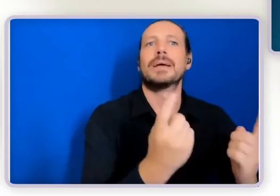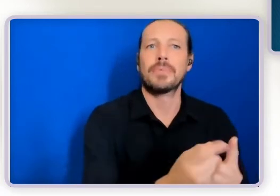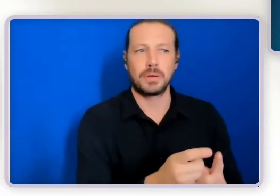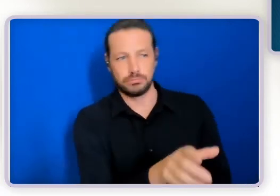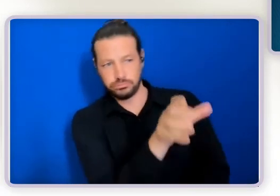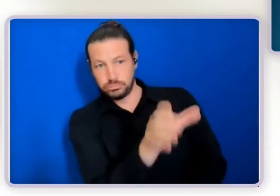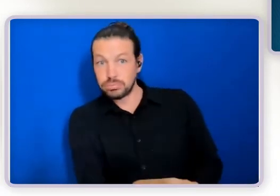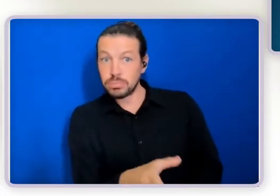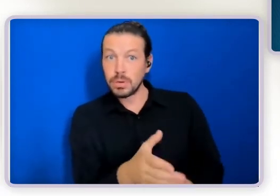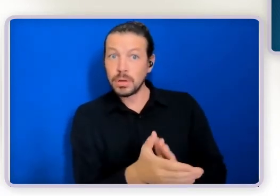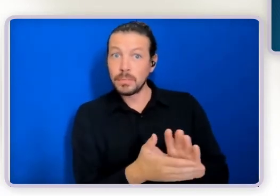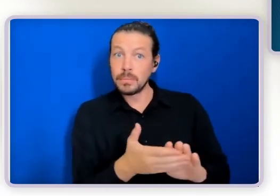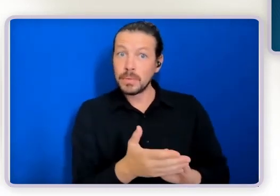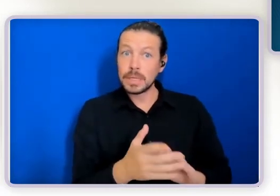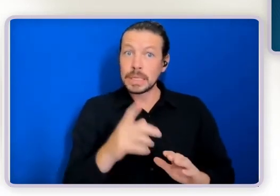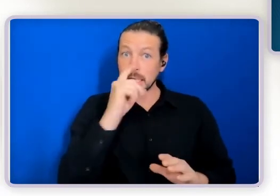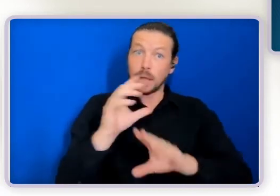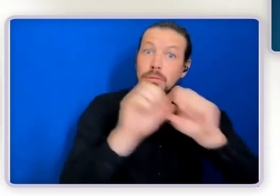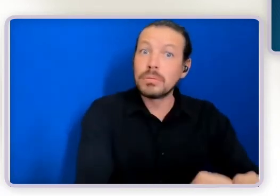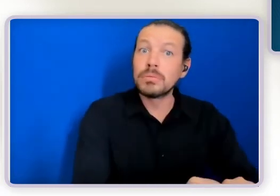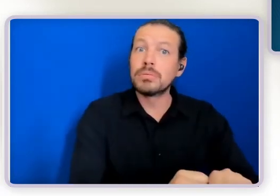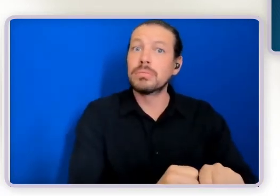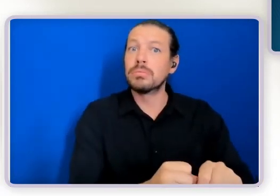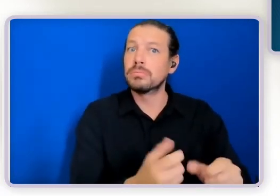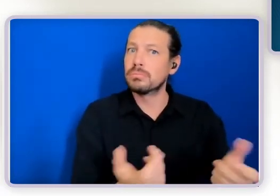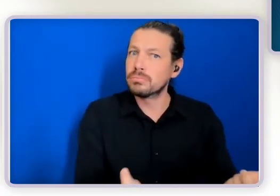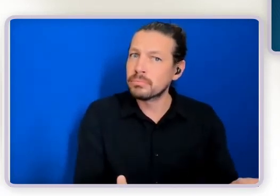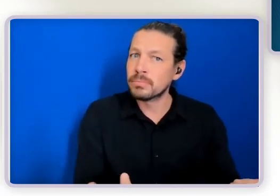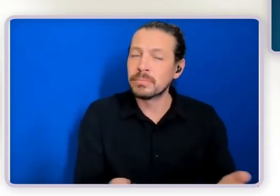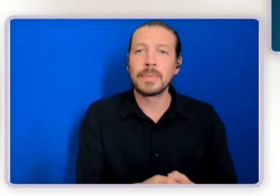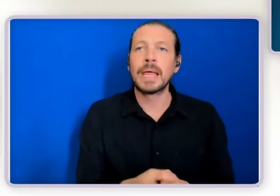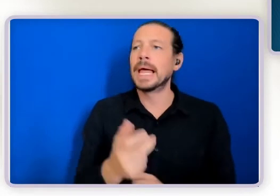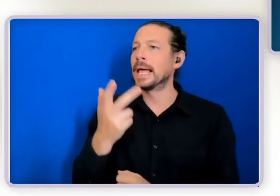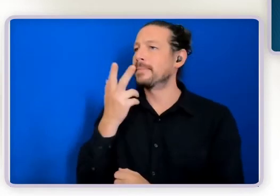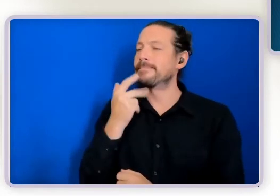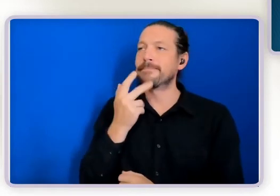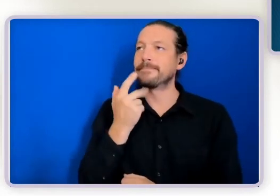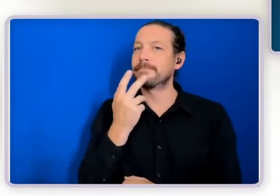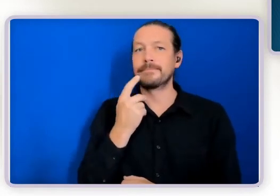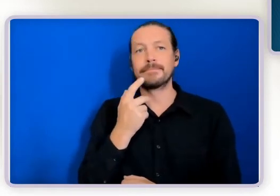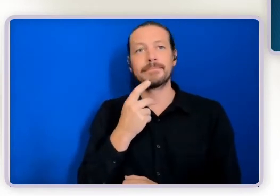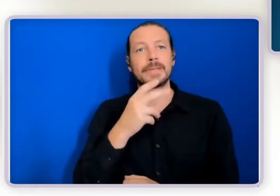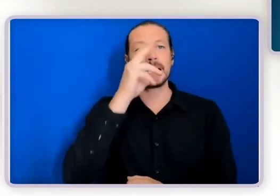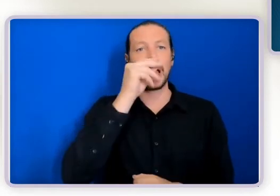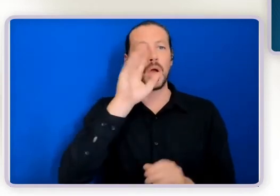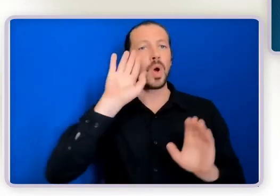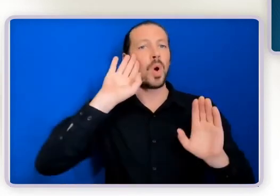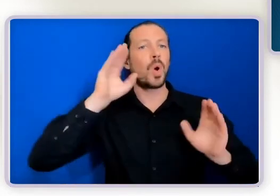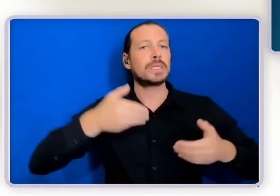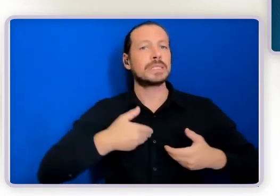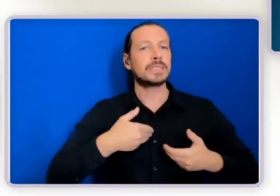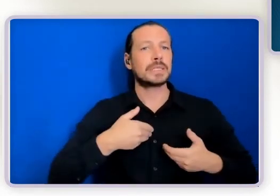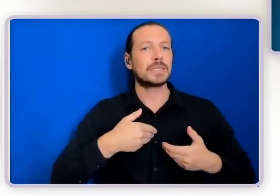test? If a young autistic student is